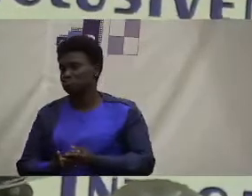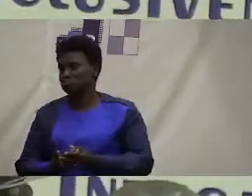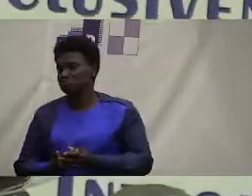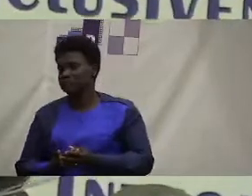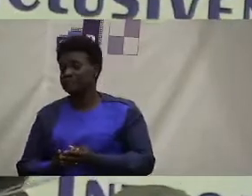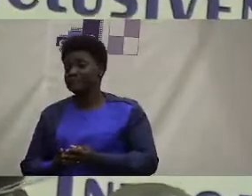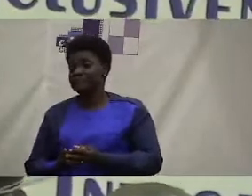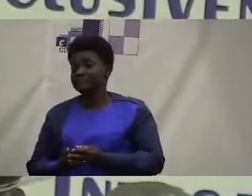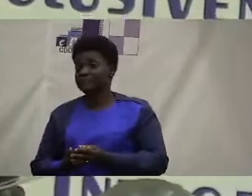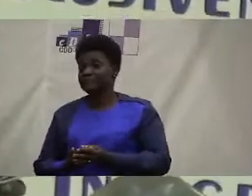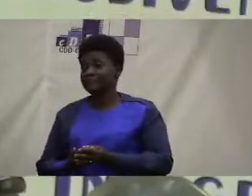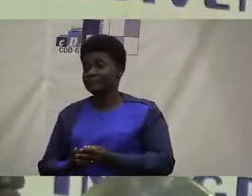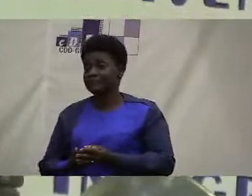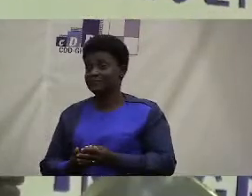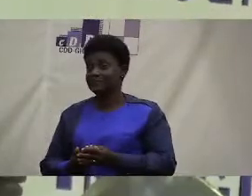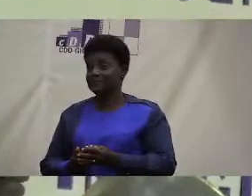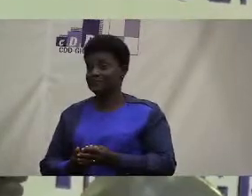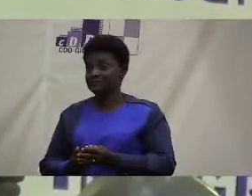can only